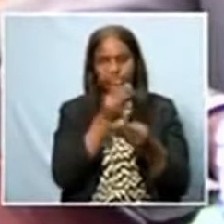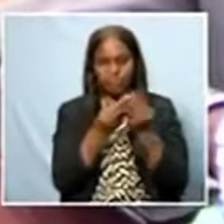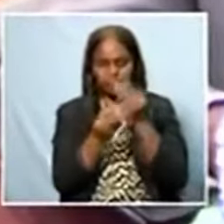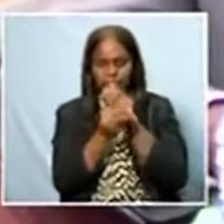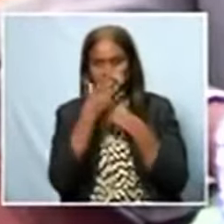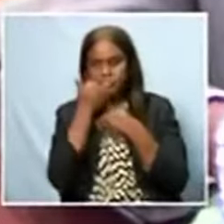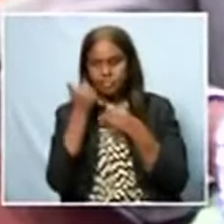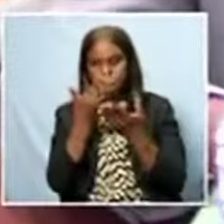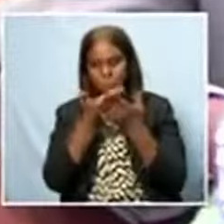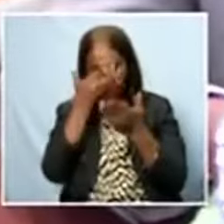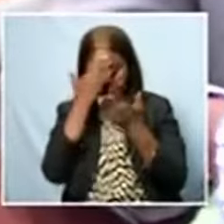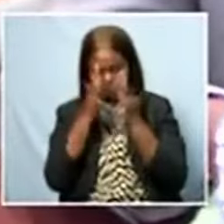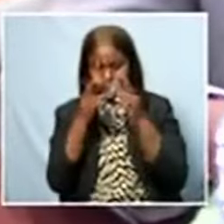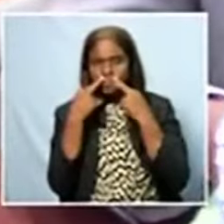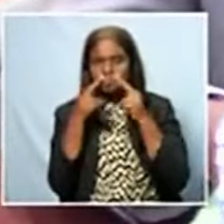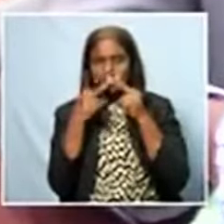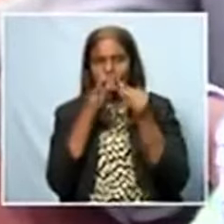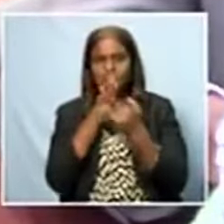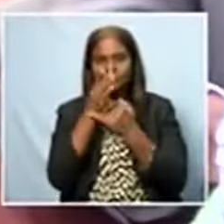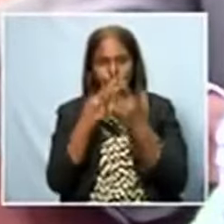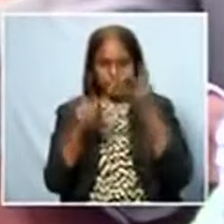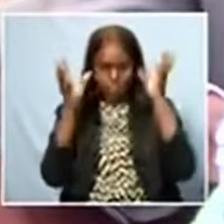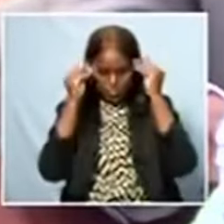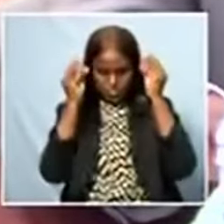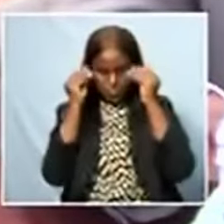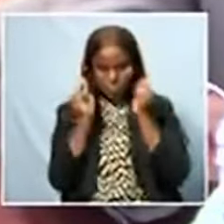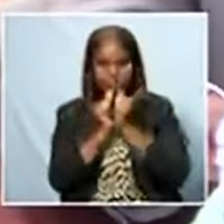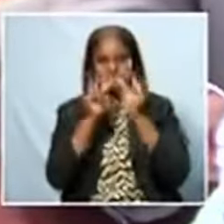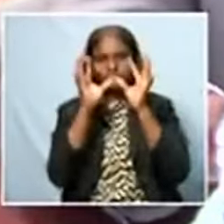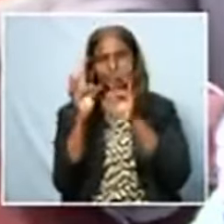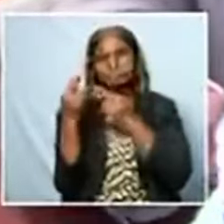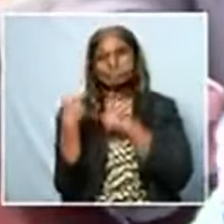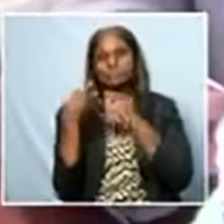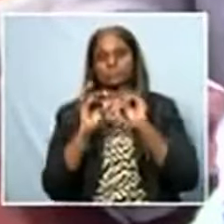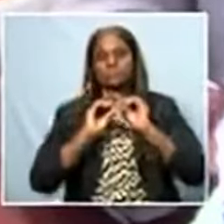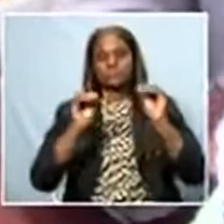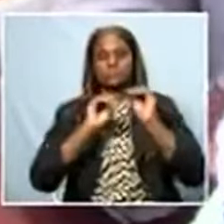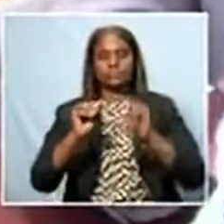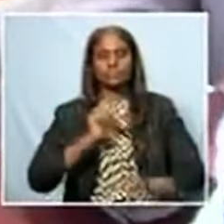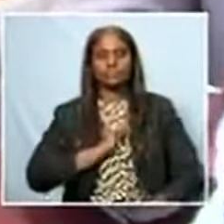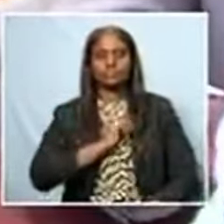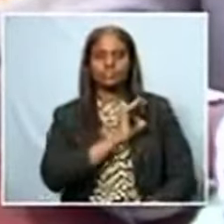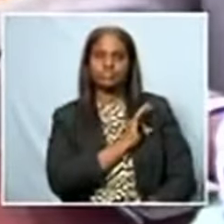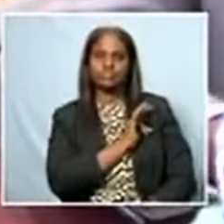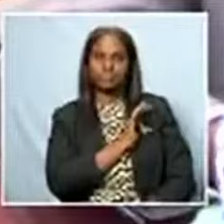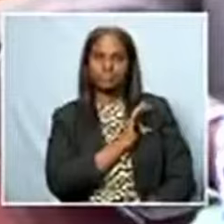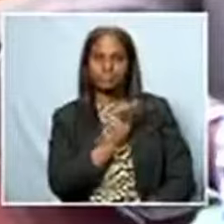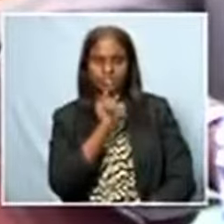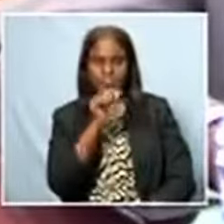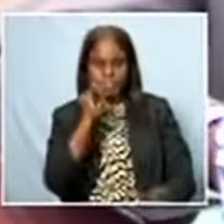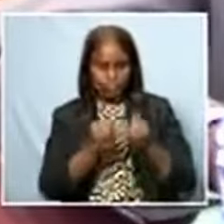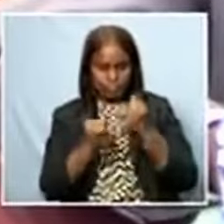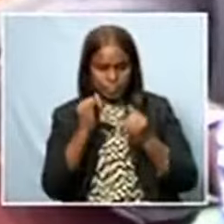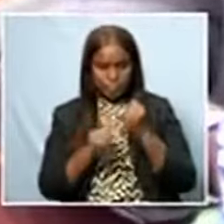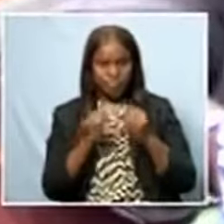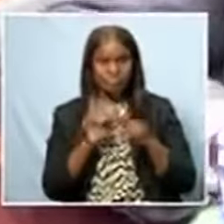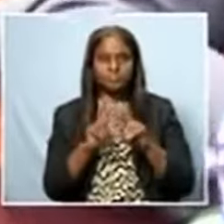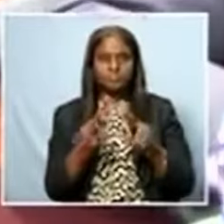better learner outcomes through competent and accountable teaching staff. In conclusion,